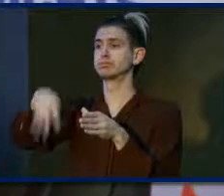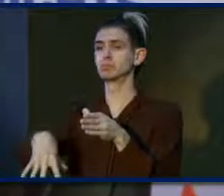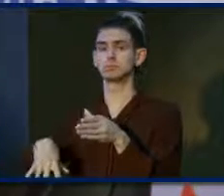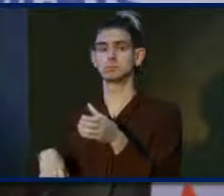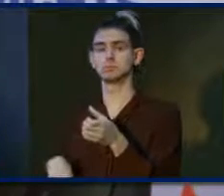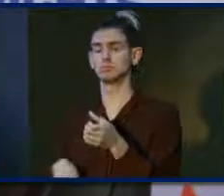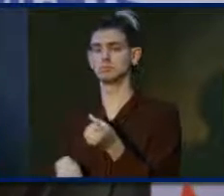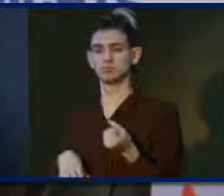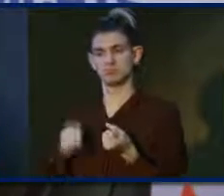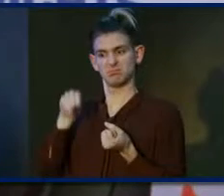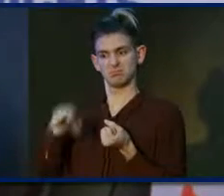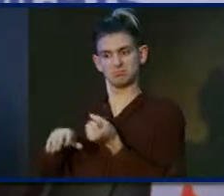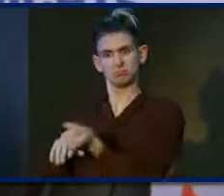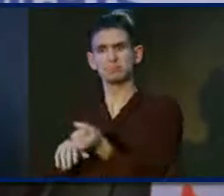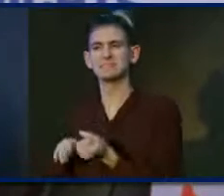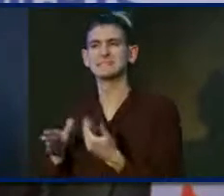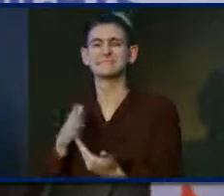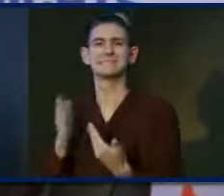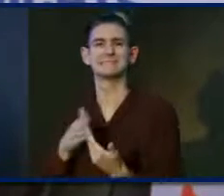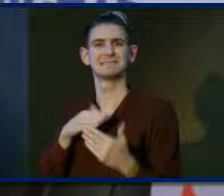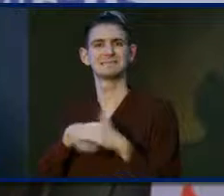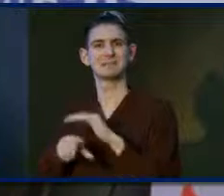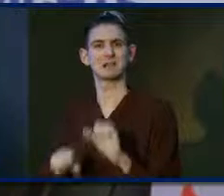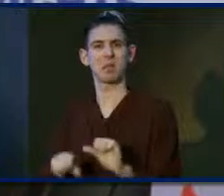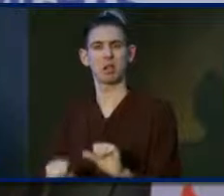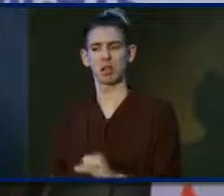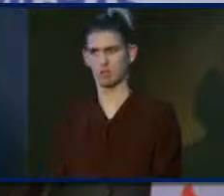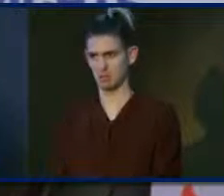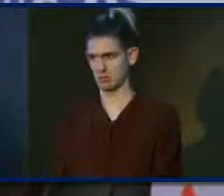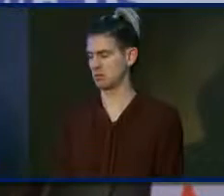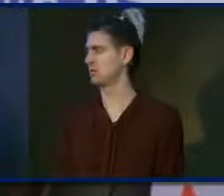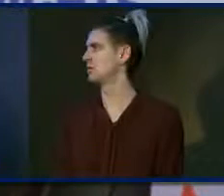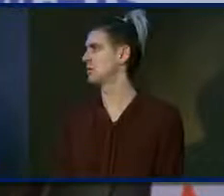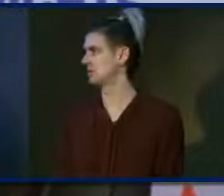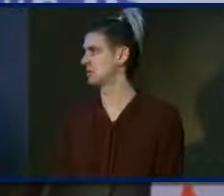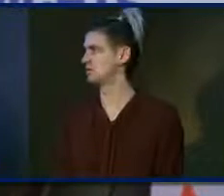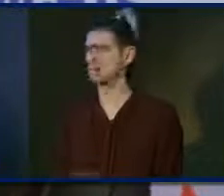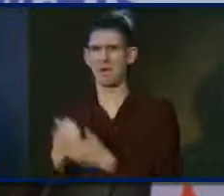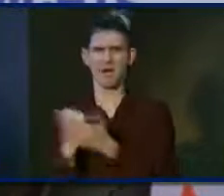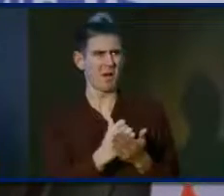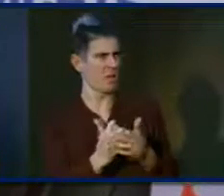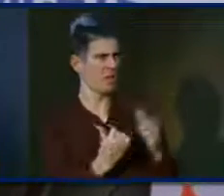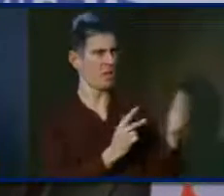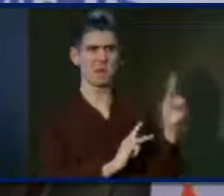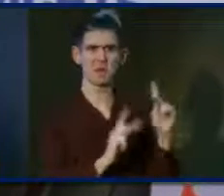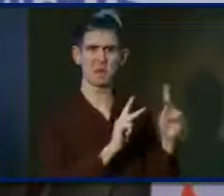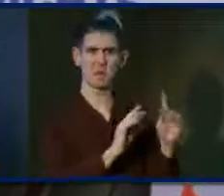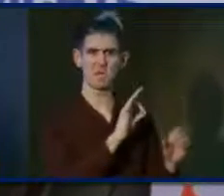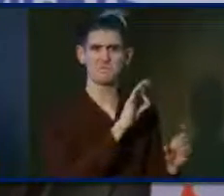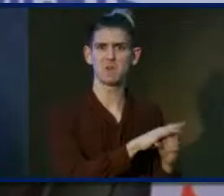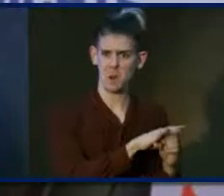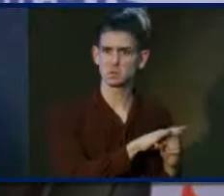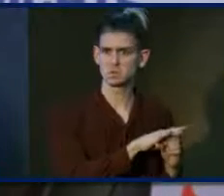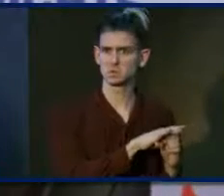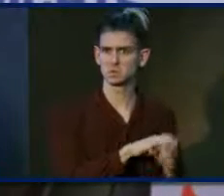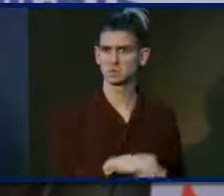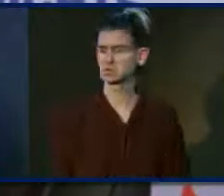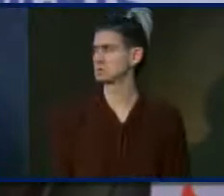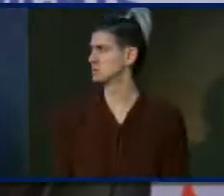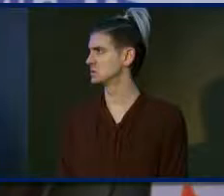Let people help others vote, not influence.